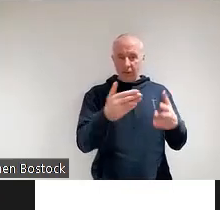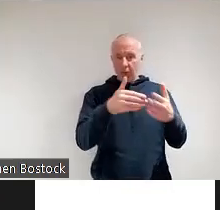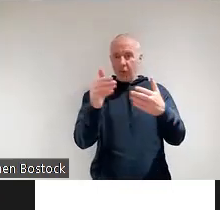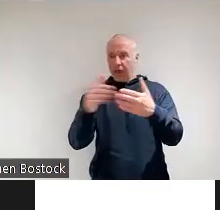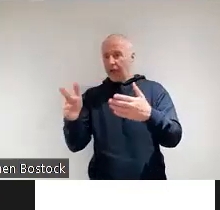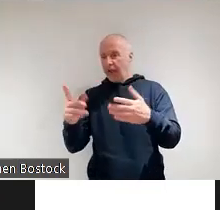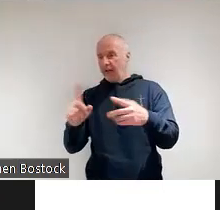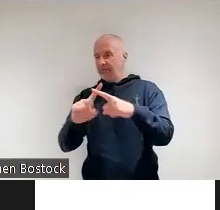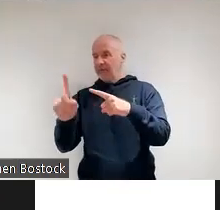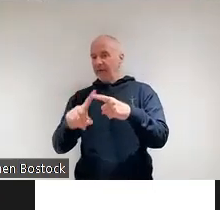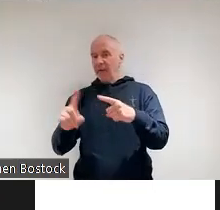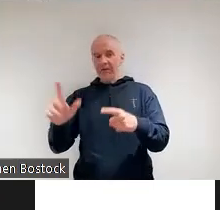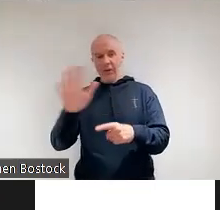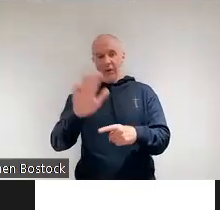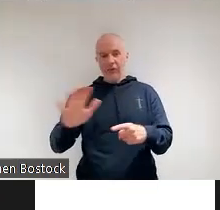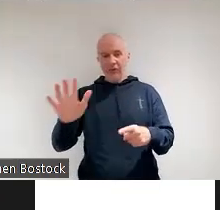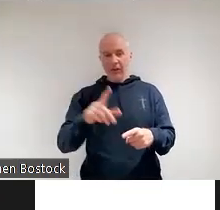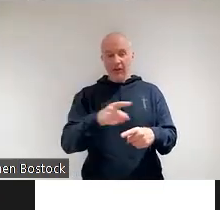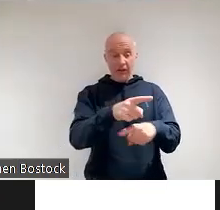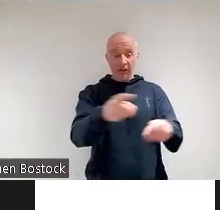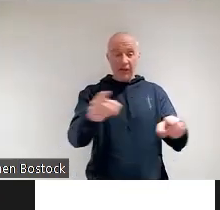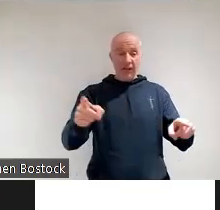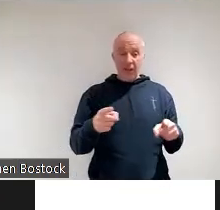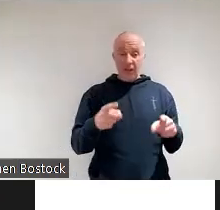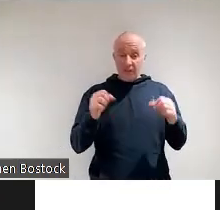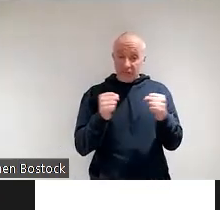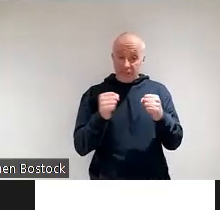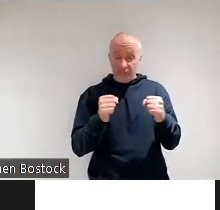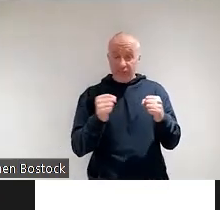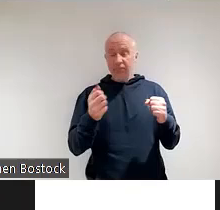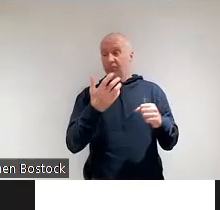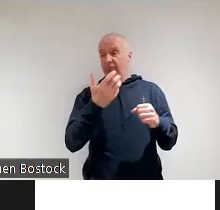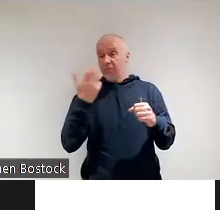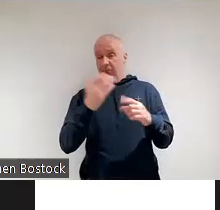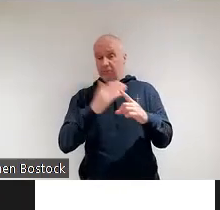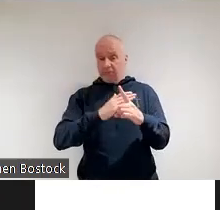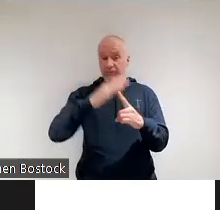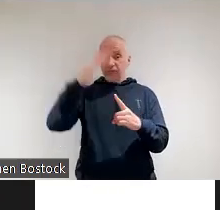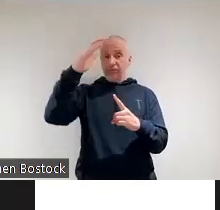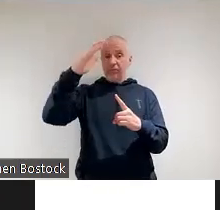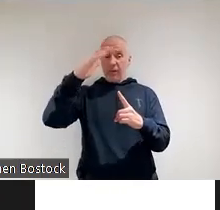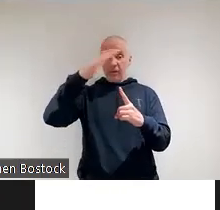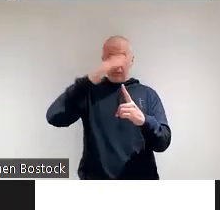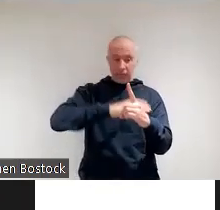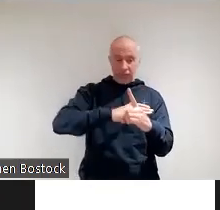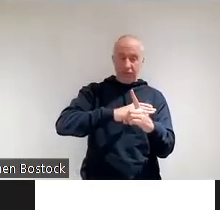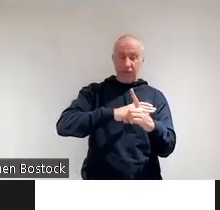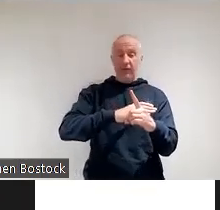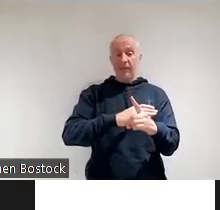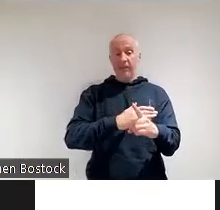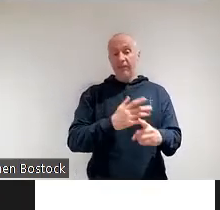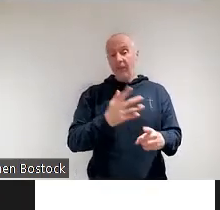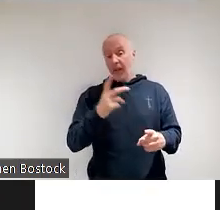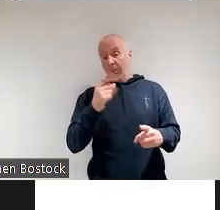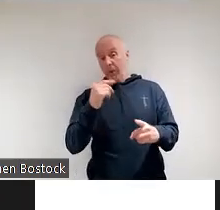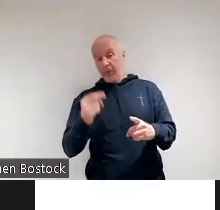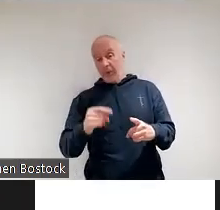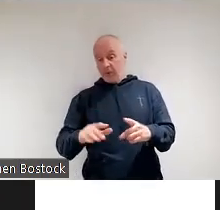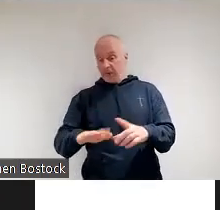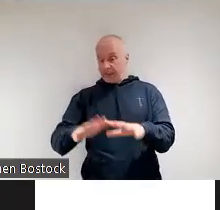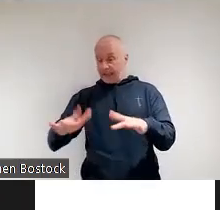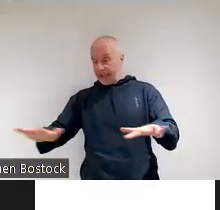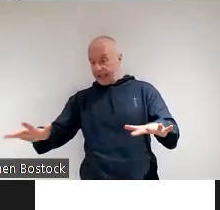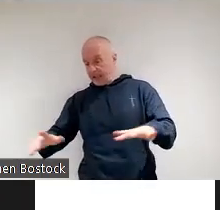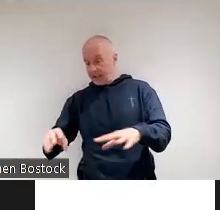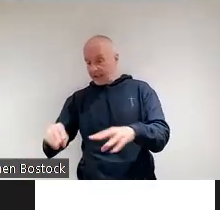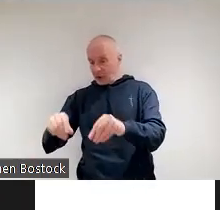world. So the humidity could be high, the temperature could be extreme. That could be even next to the sea, where the salt